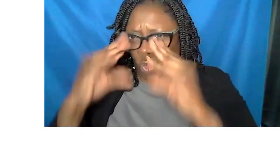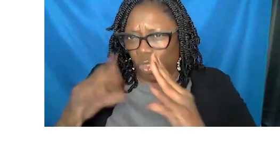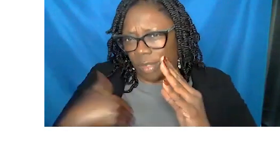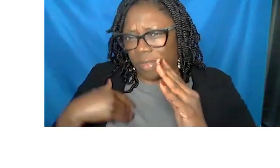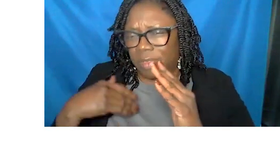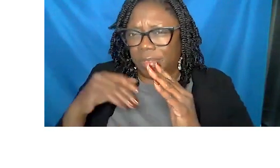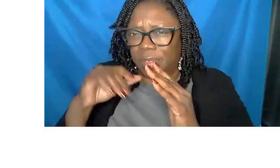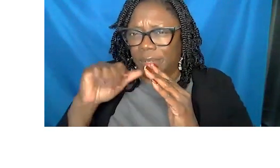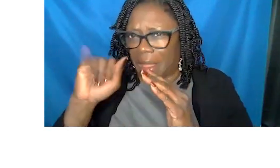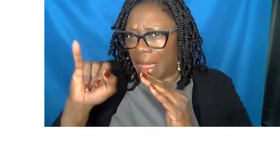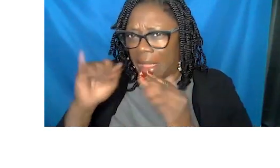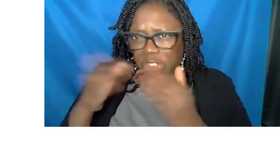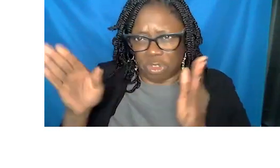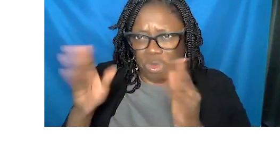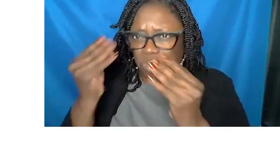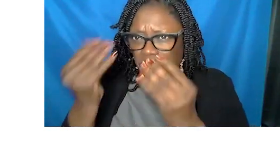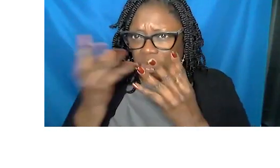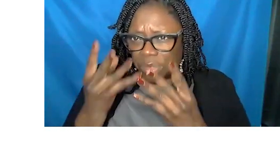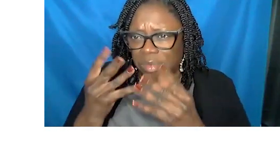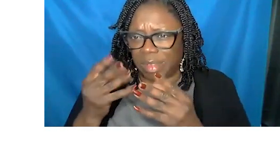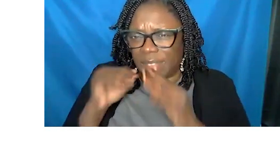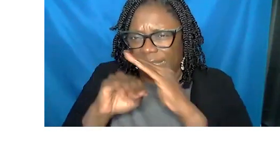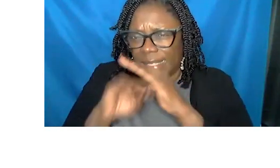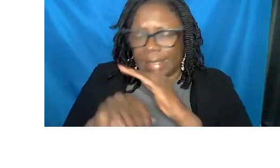without going into these specific fields.